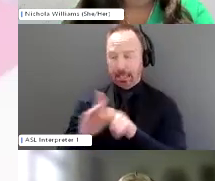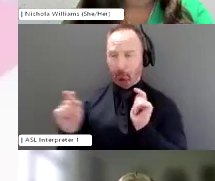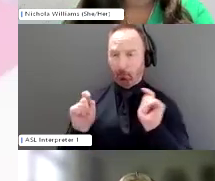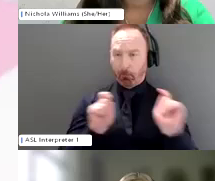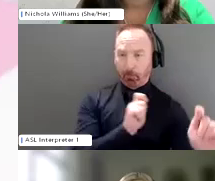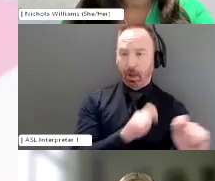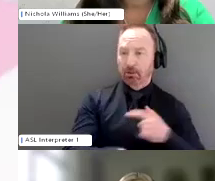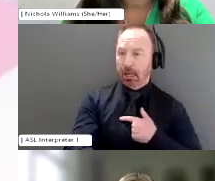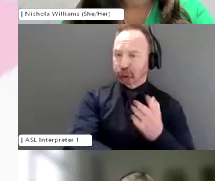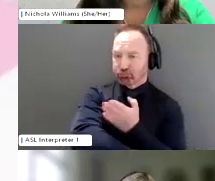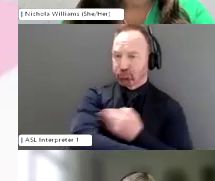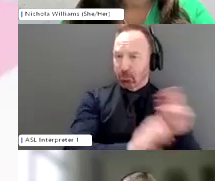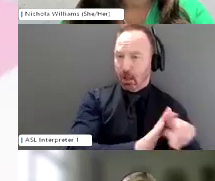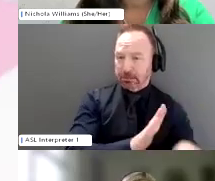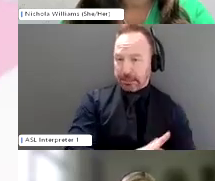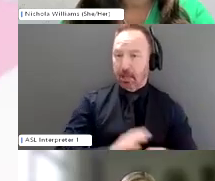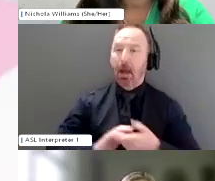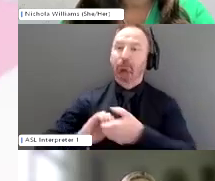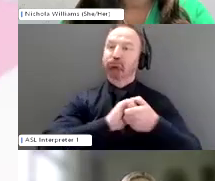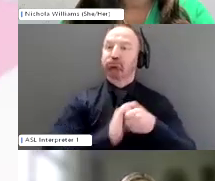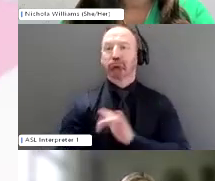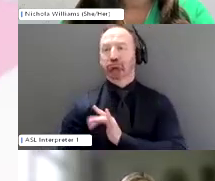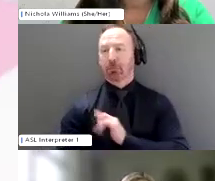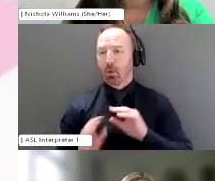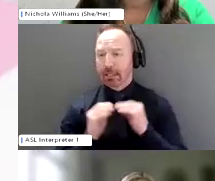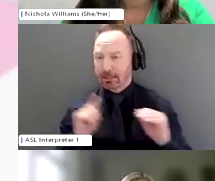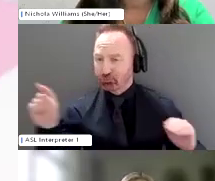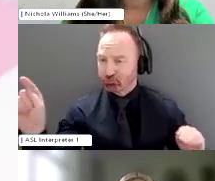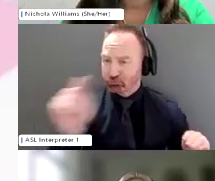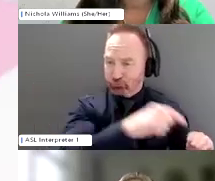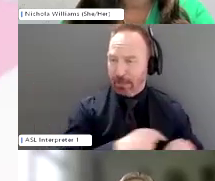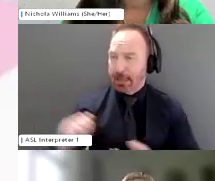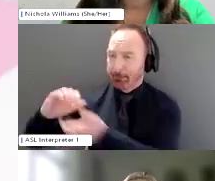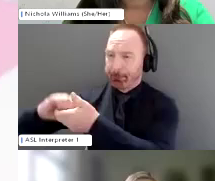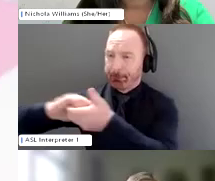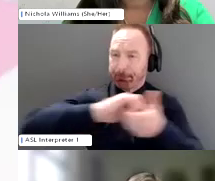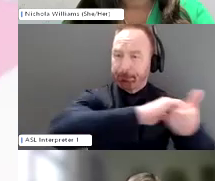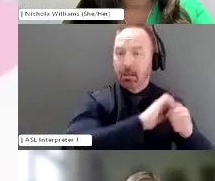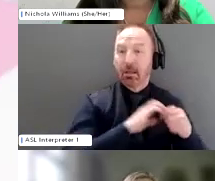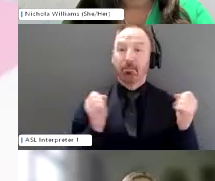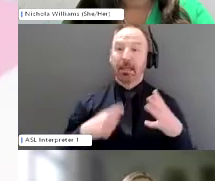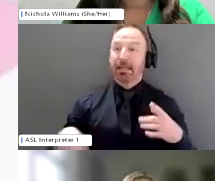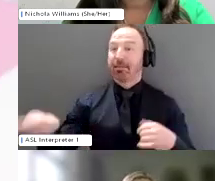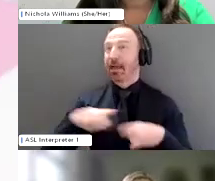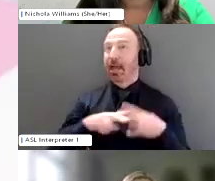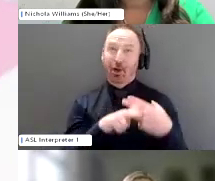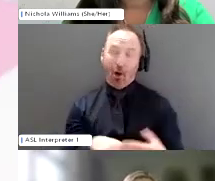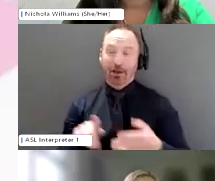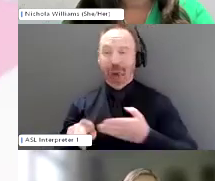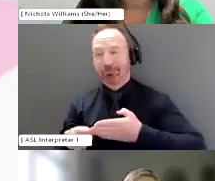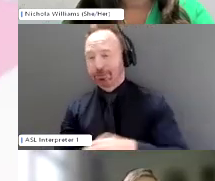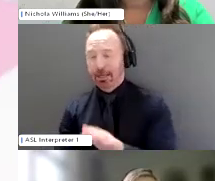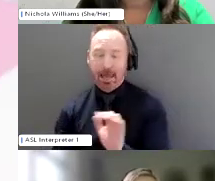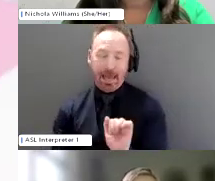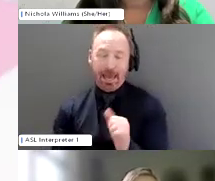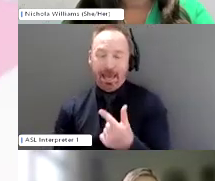of collaborations with fantastic organizations. Many of them are in what we would call the aging sphere, and others are